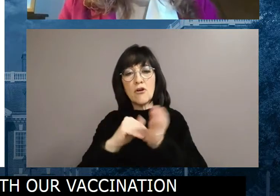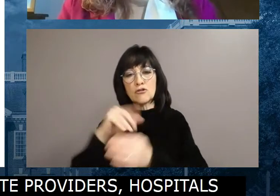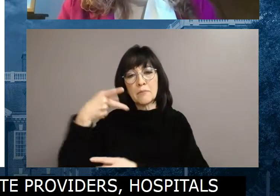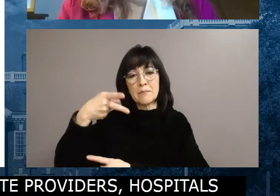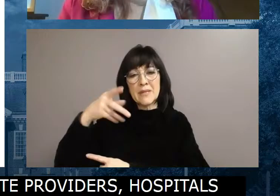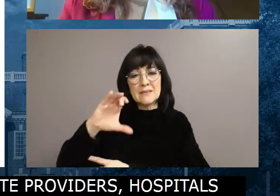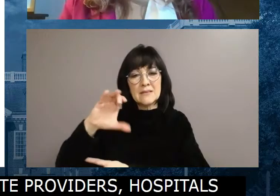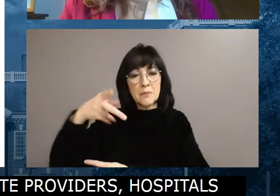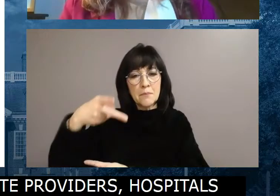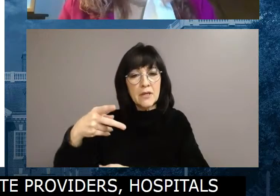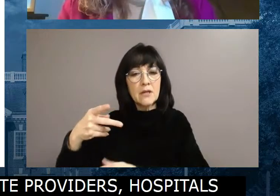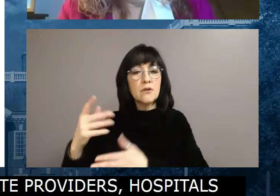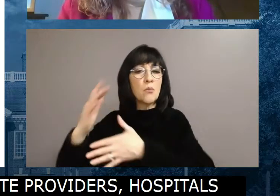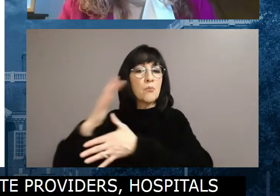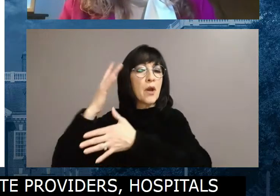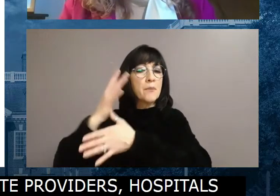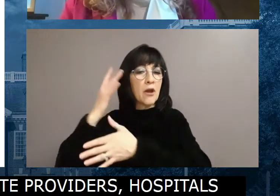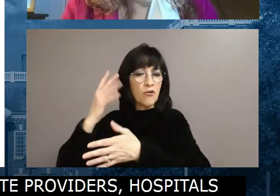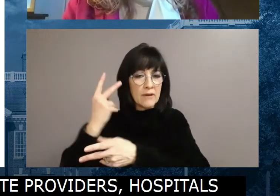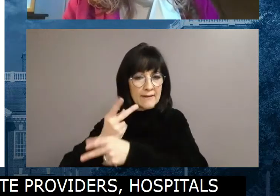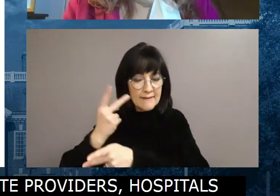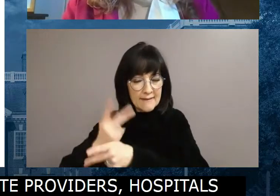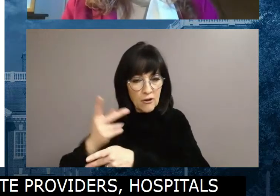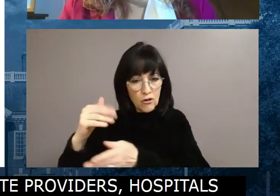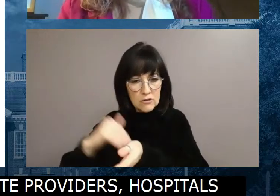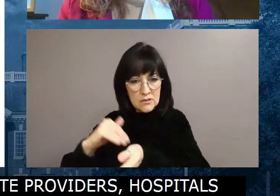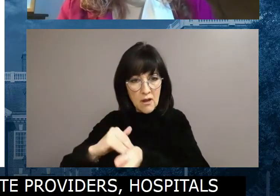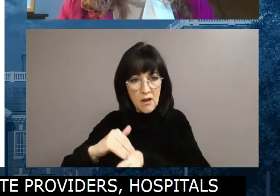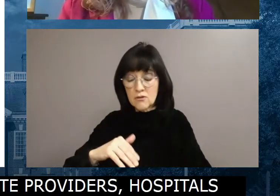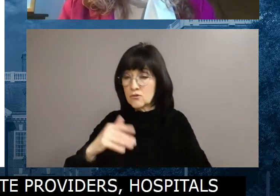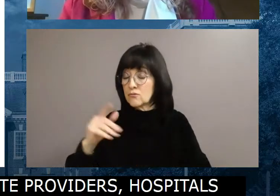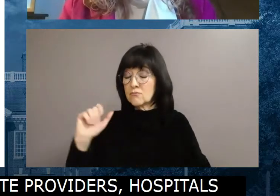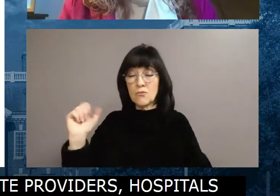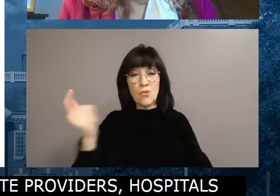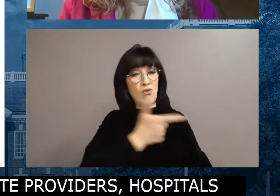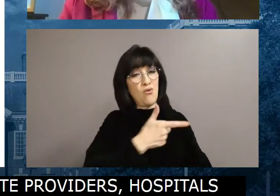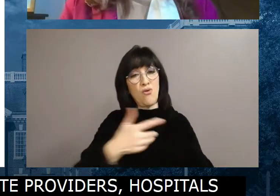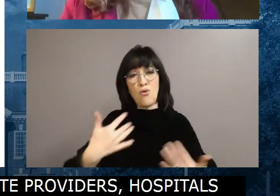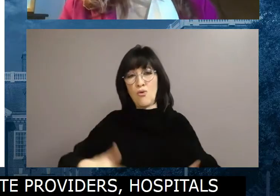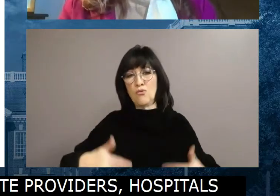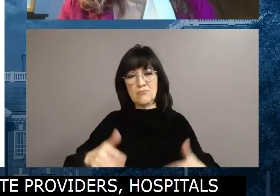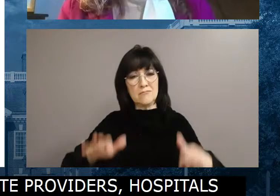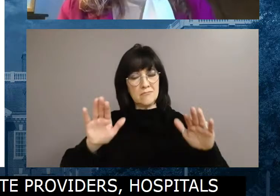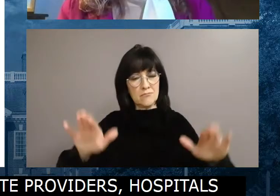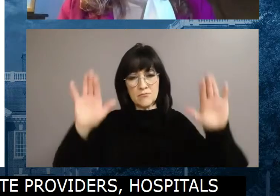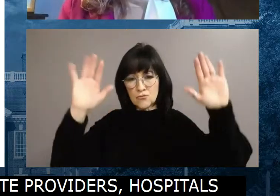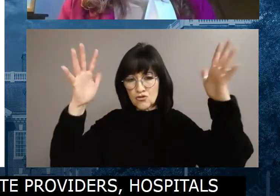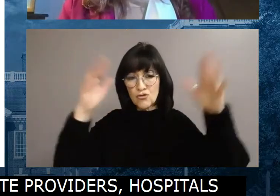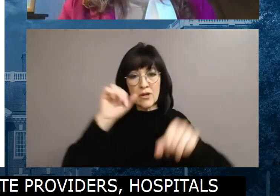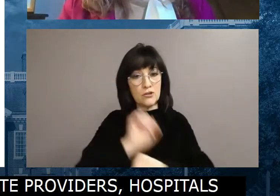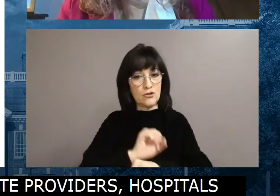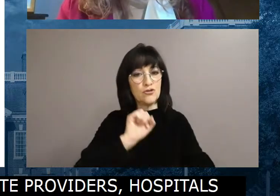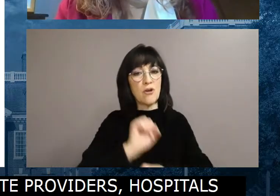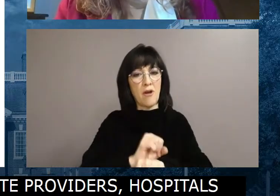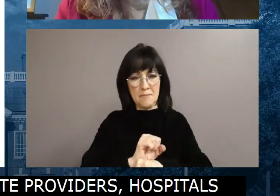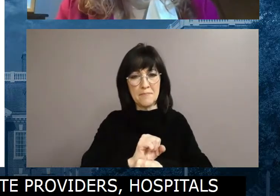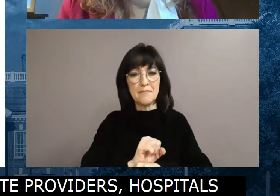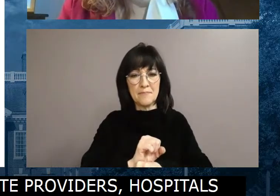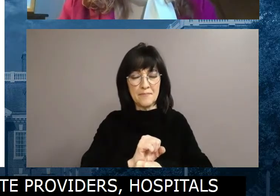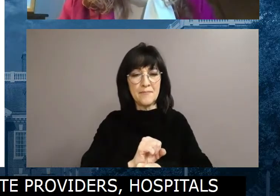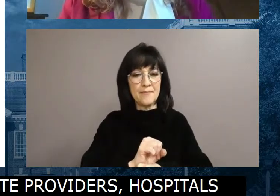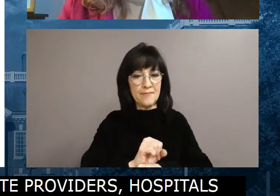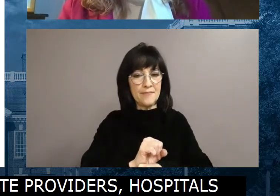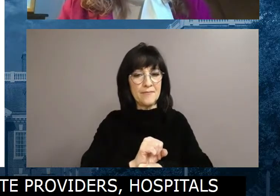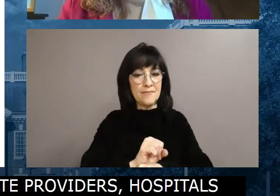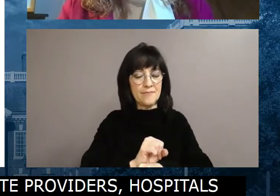their patients, and they're doing an outstanding job, by the way. These are some of our best providers as far as getting vaccine